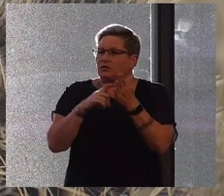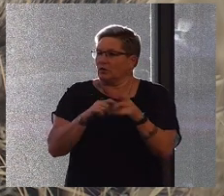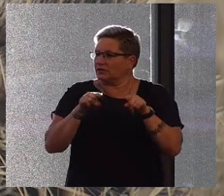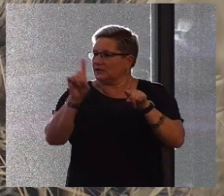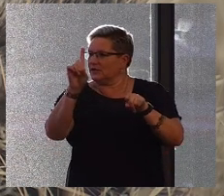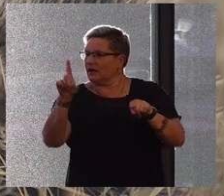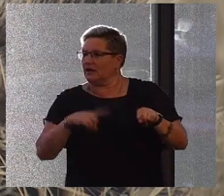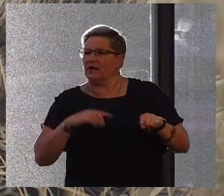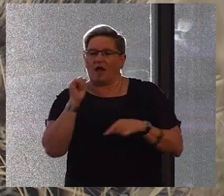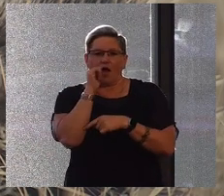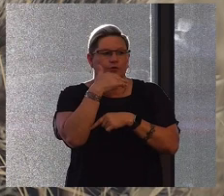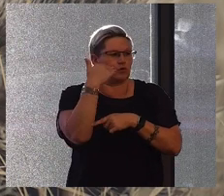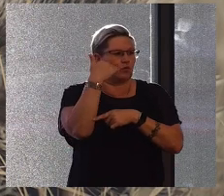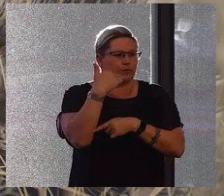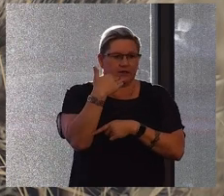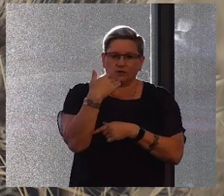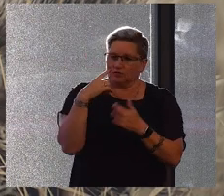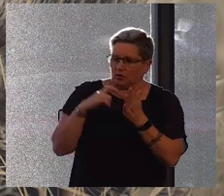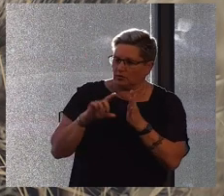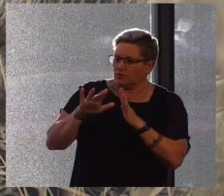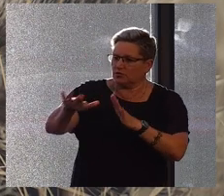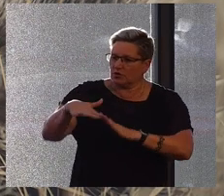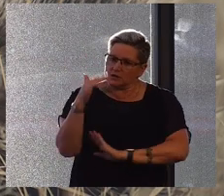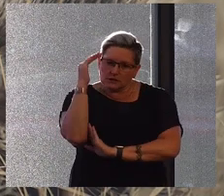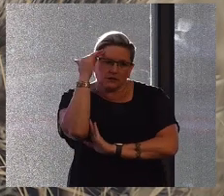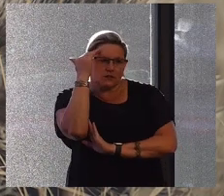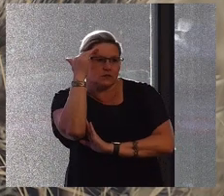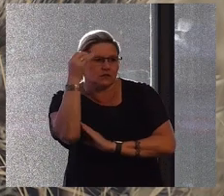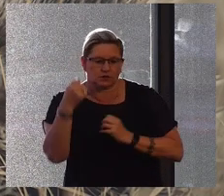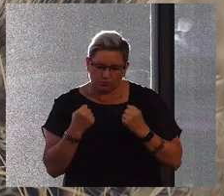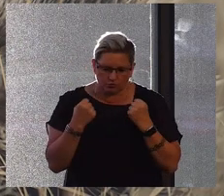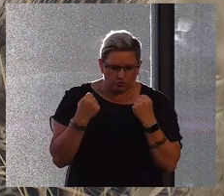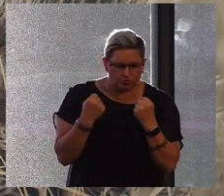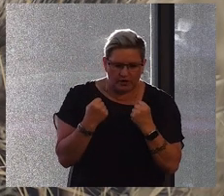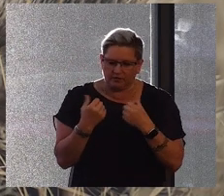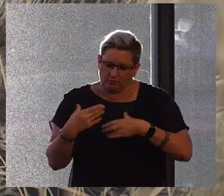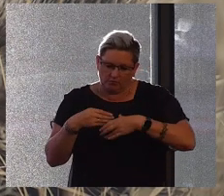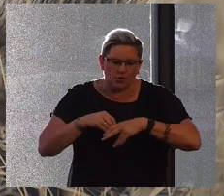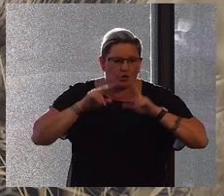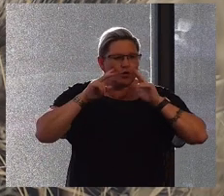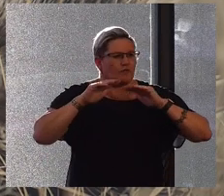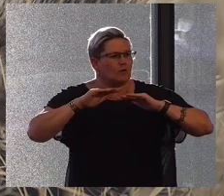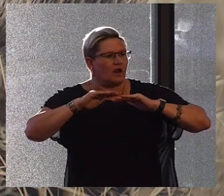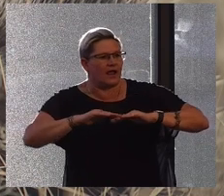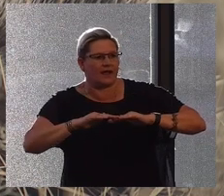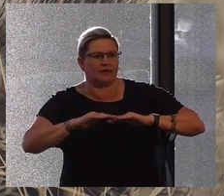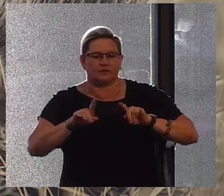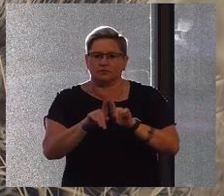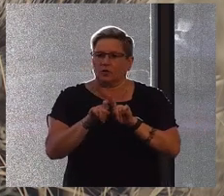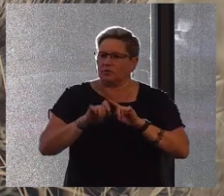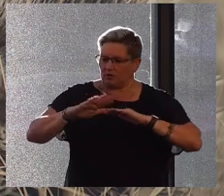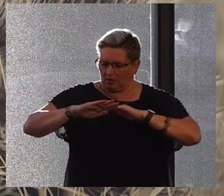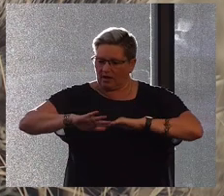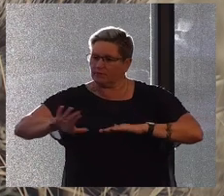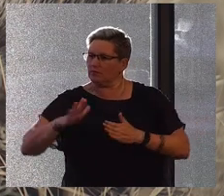are attending today and acknowledge your strength and resilience and contribution to not just conservation, but land rights